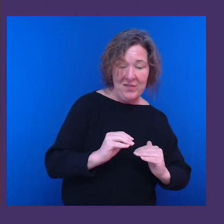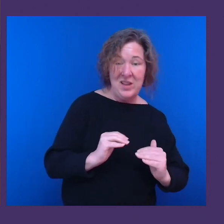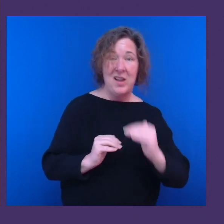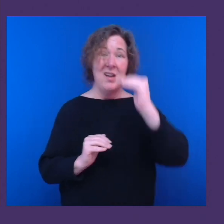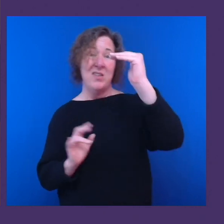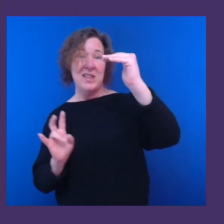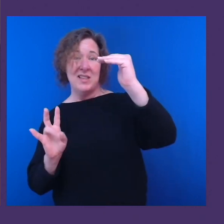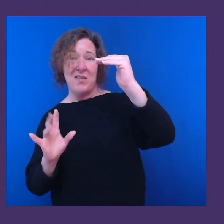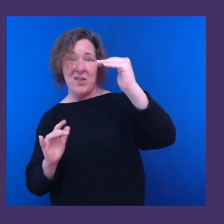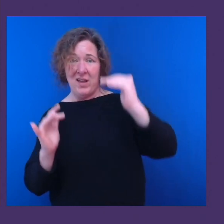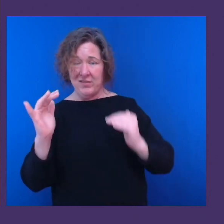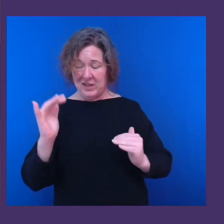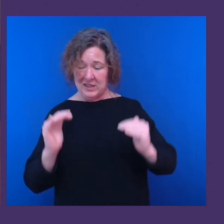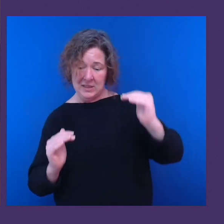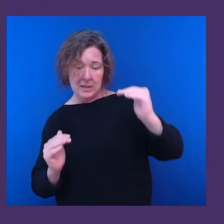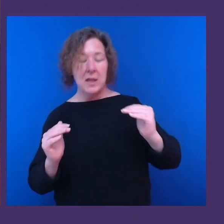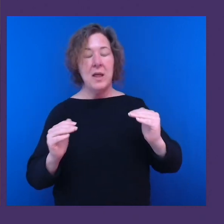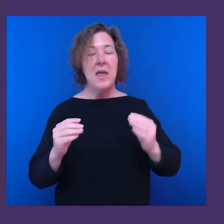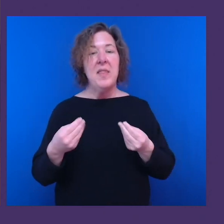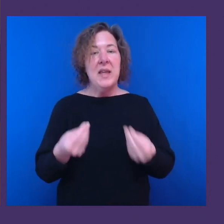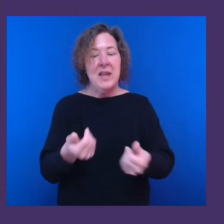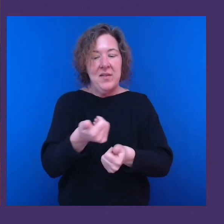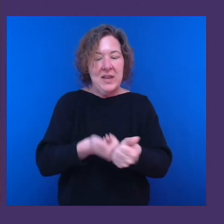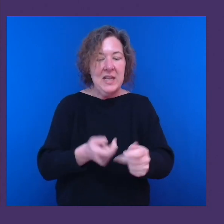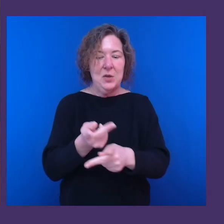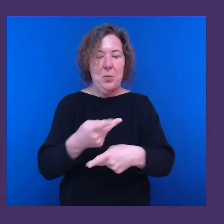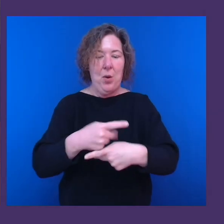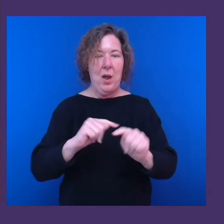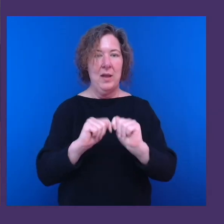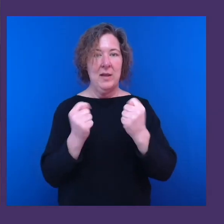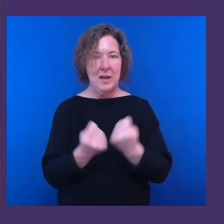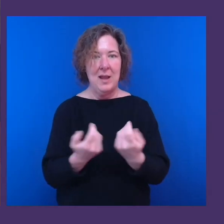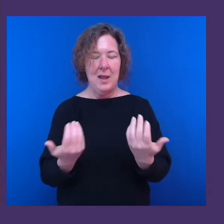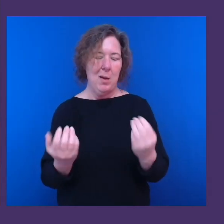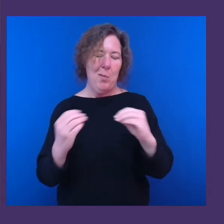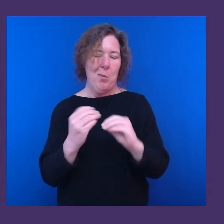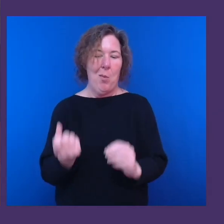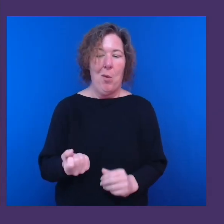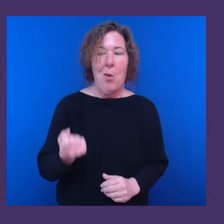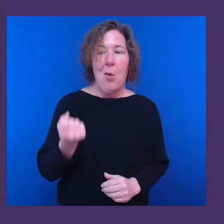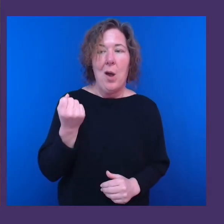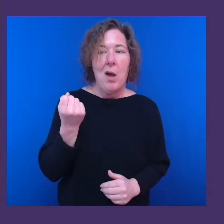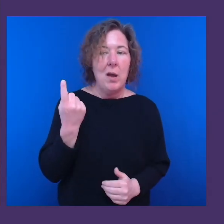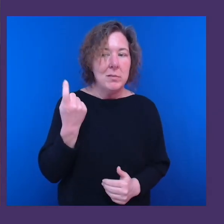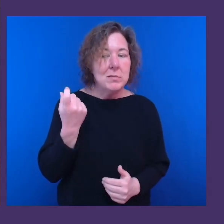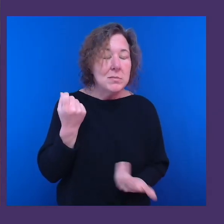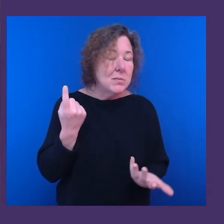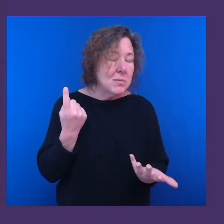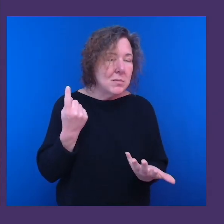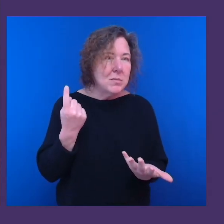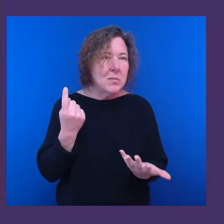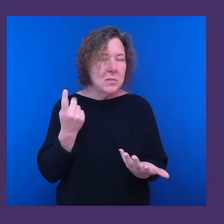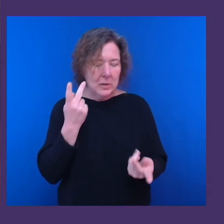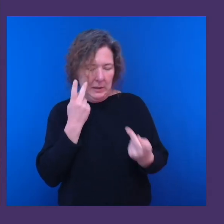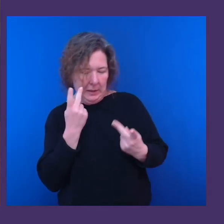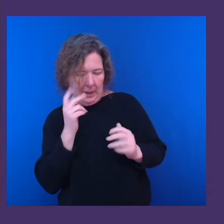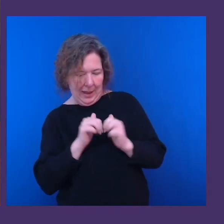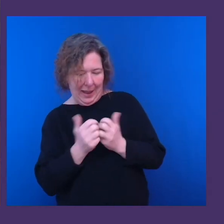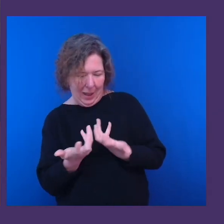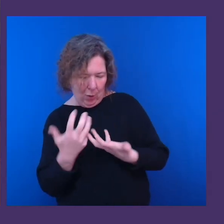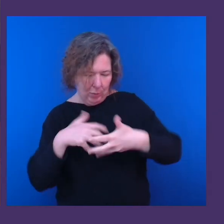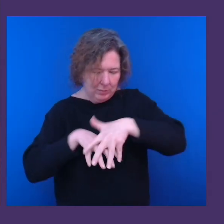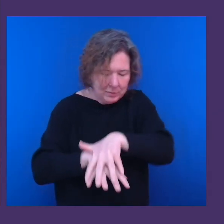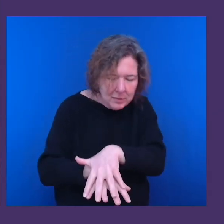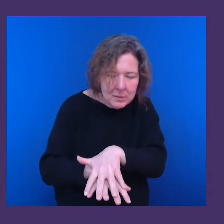75. But this gives each product team a more understandable lens to how to integrate accessibility.